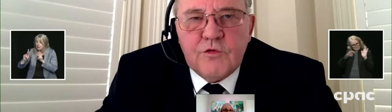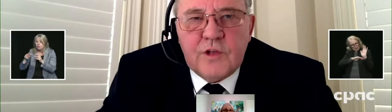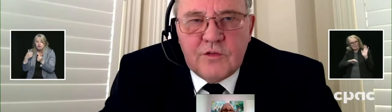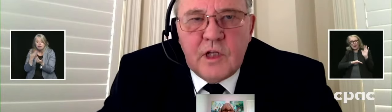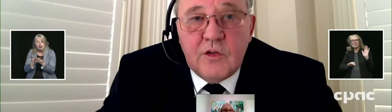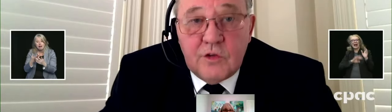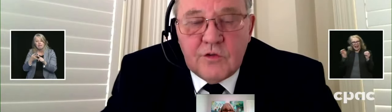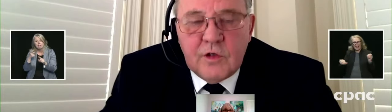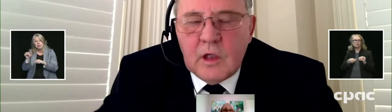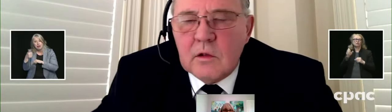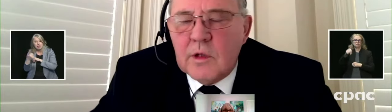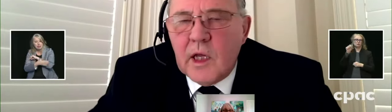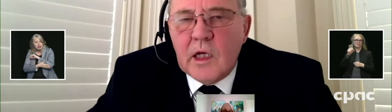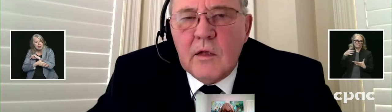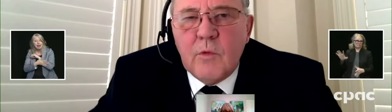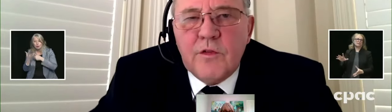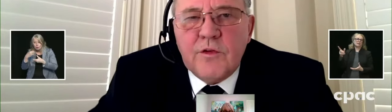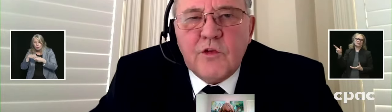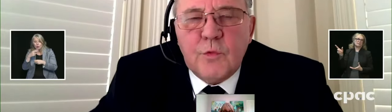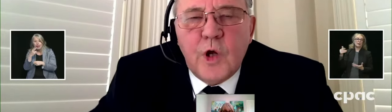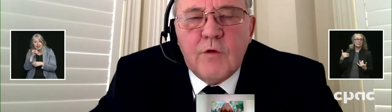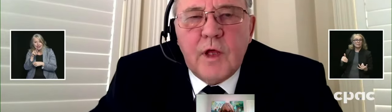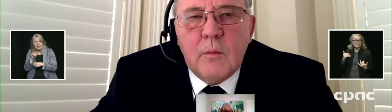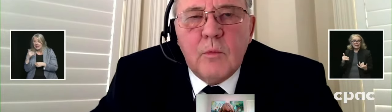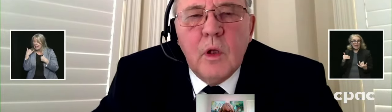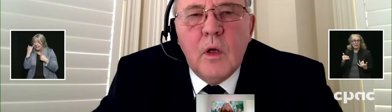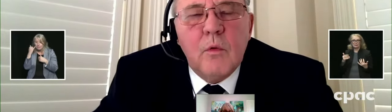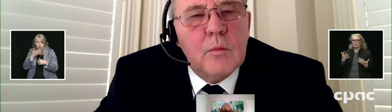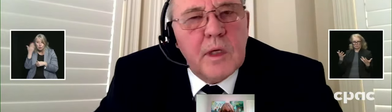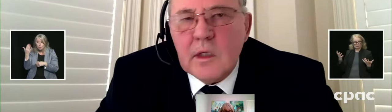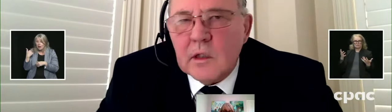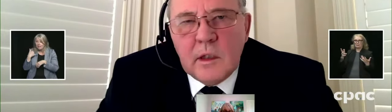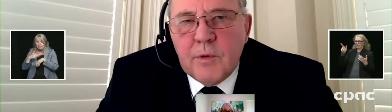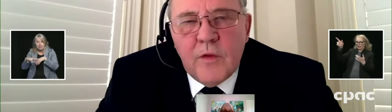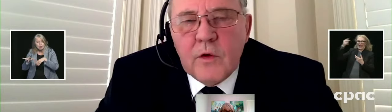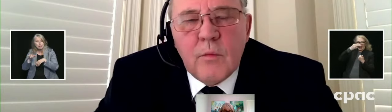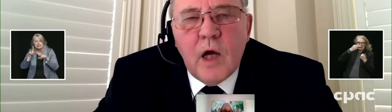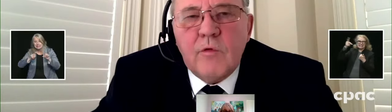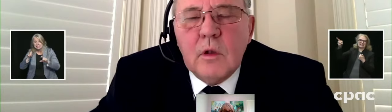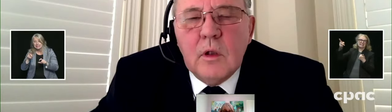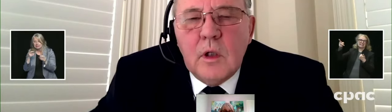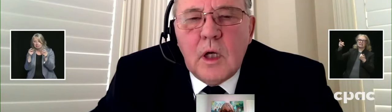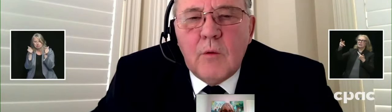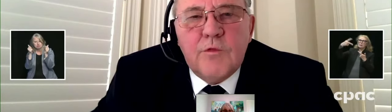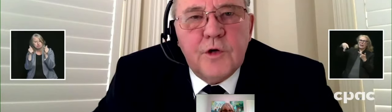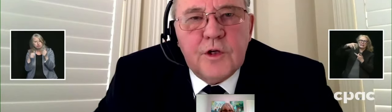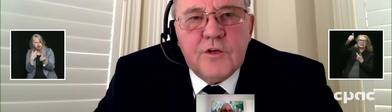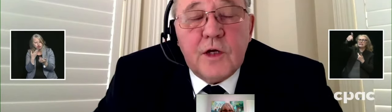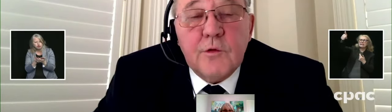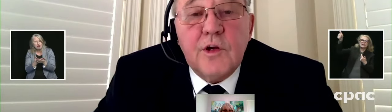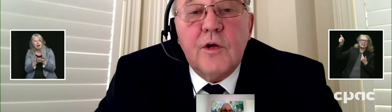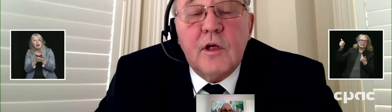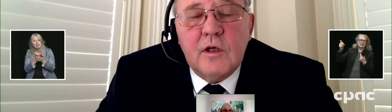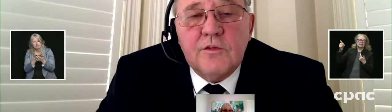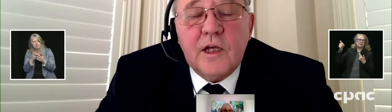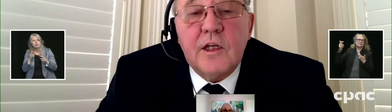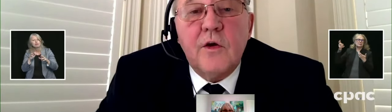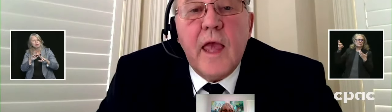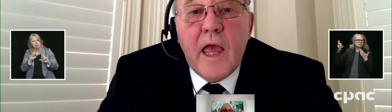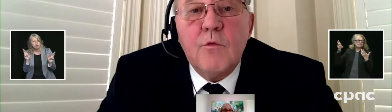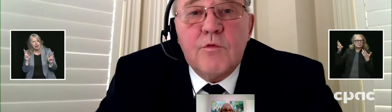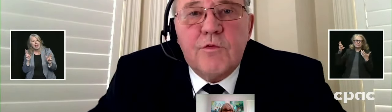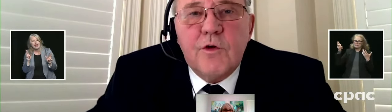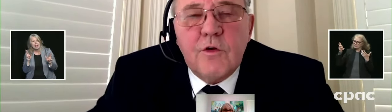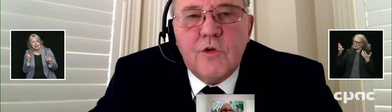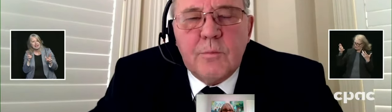those destinations, including Haiti, where the tests were not available, were immediately, upon their arrival, referred into secondary